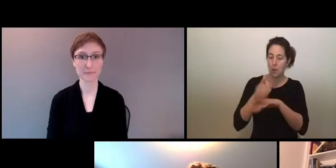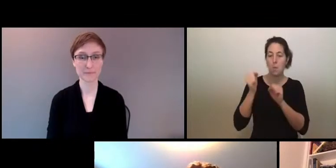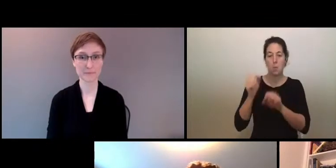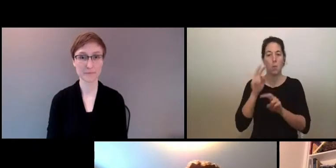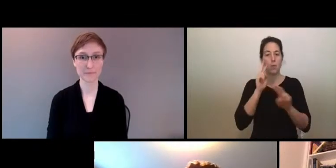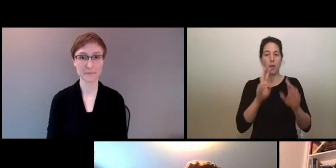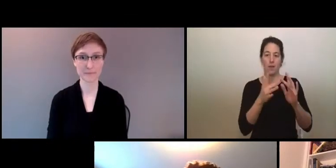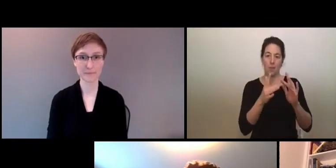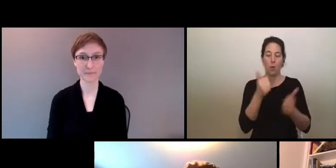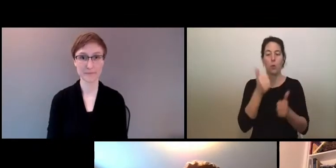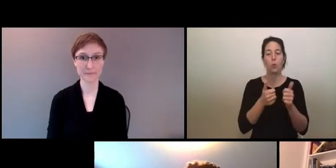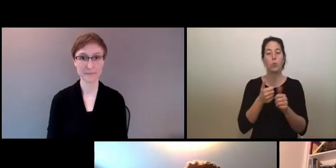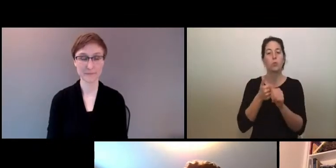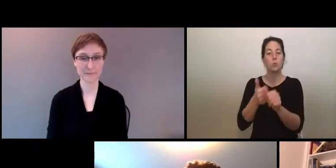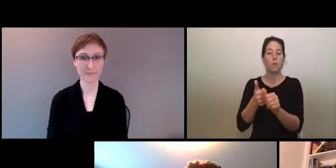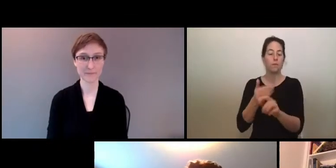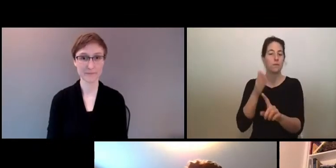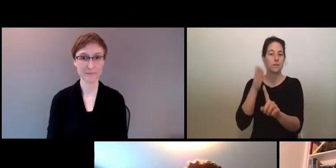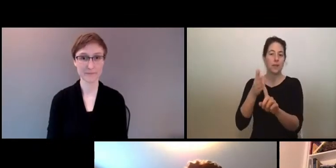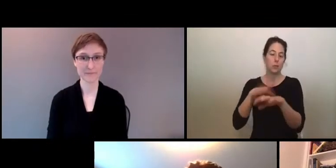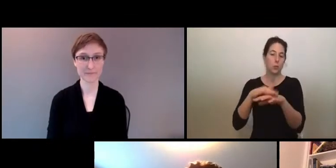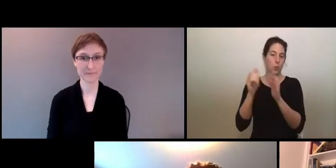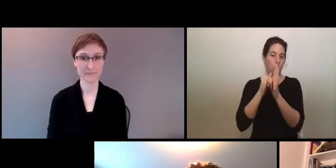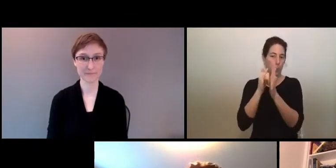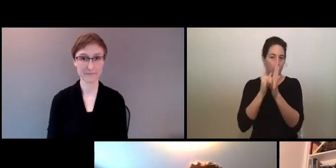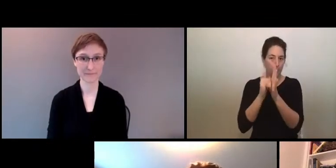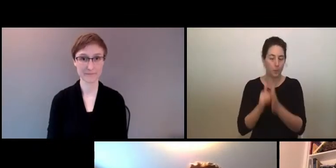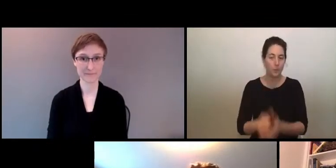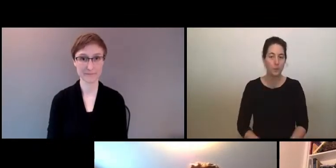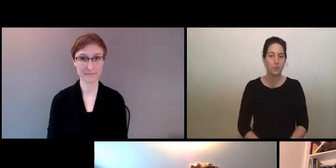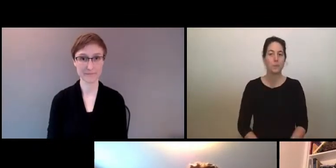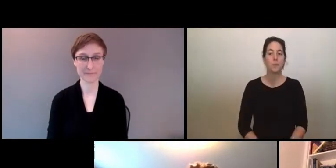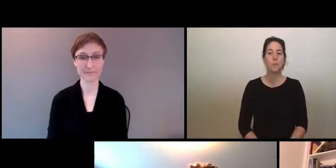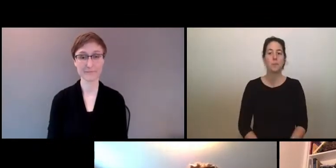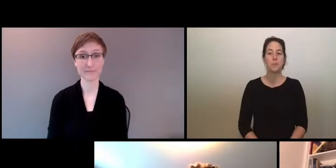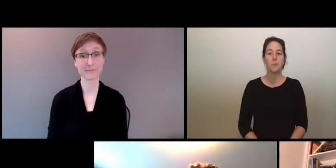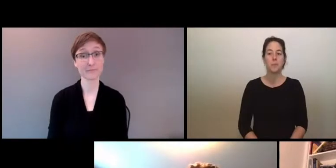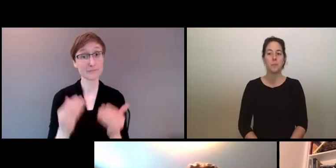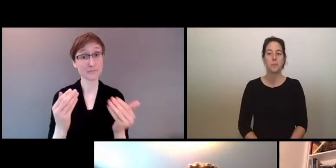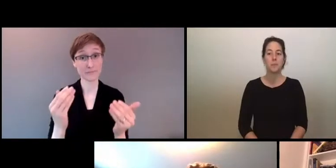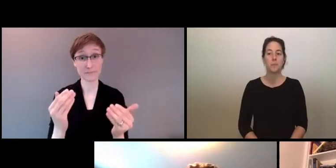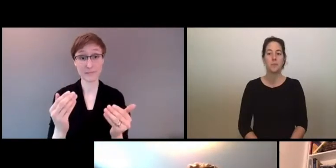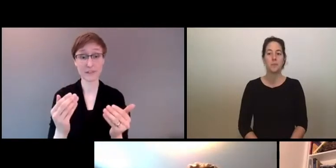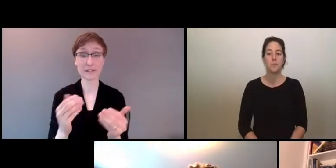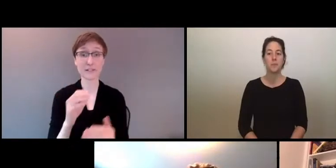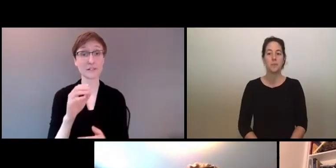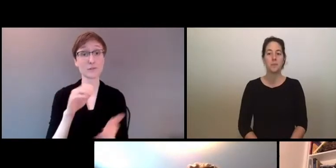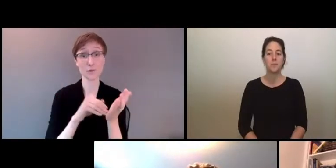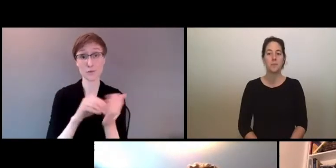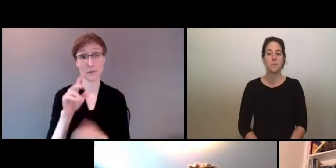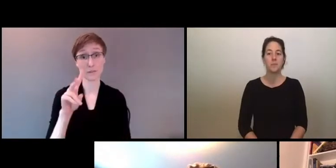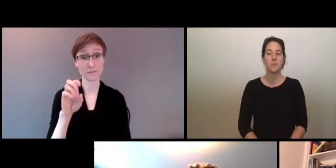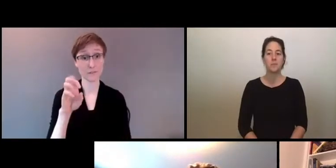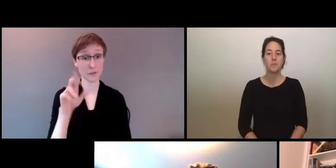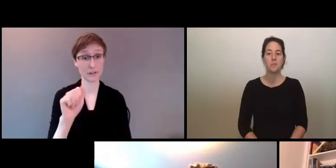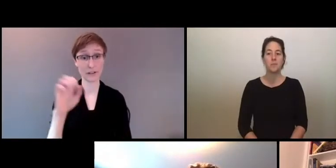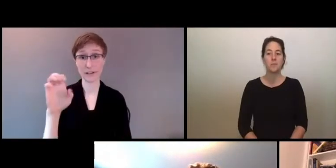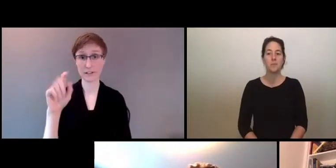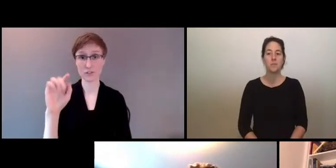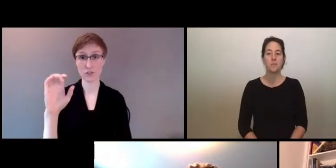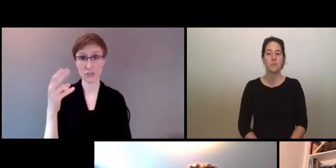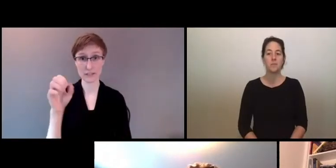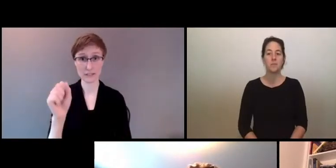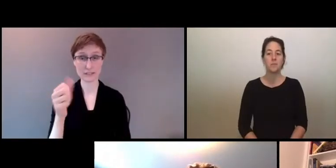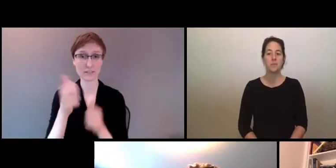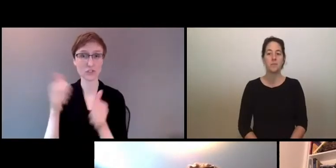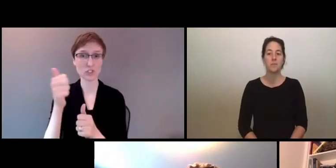ou suivre la diffusion en direct sur YouTube. Today we'll be hearing remarks from Dr. Vera Etes, Chief Medical Officer of Health,